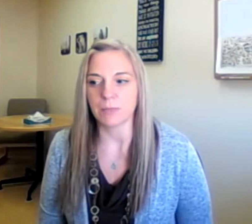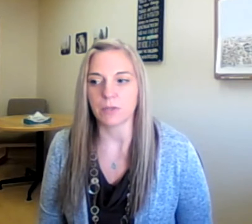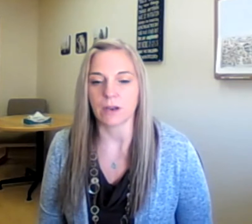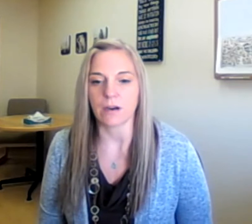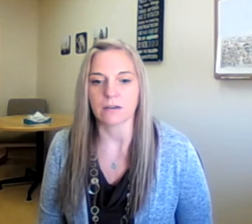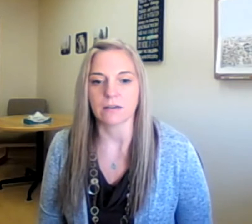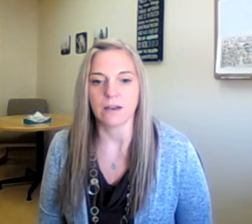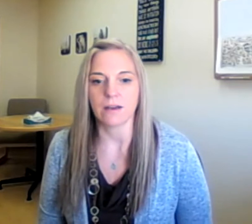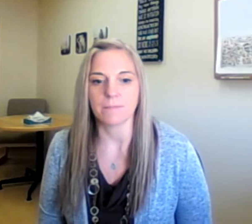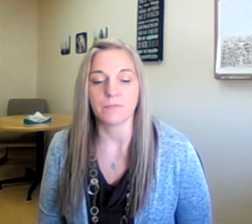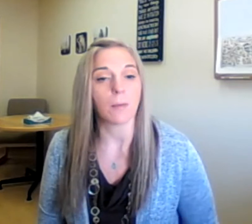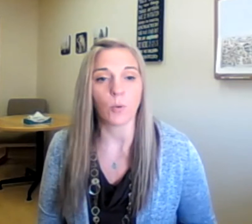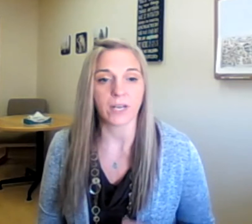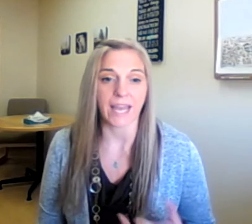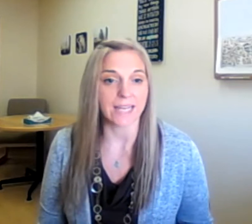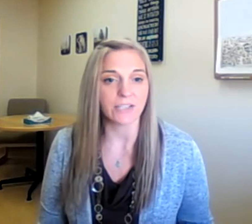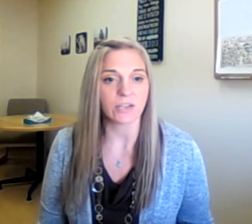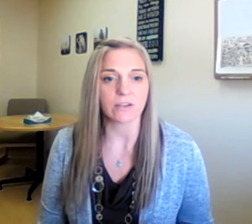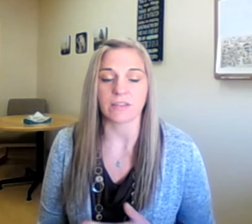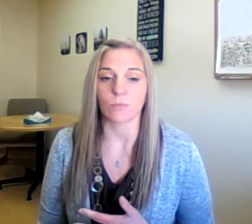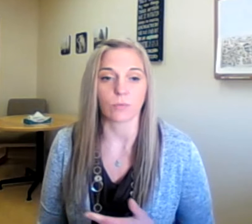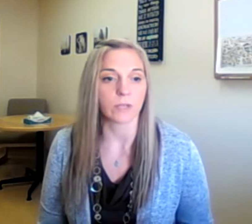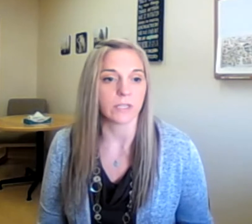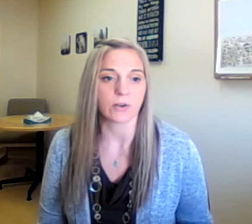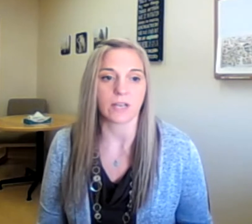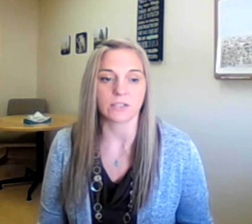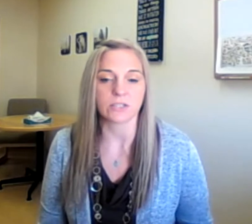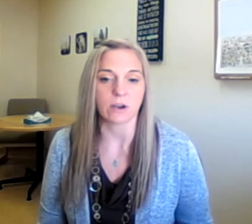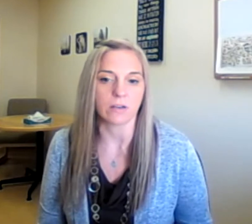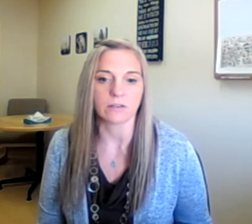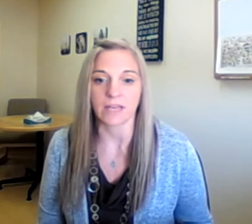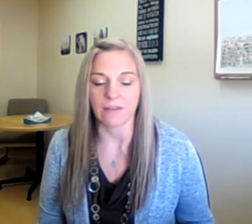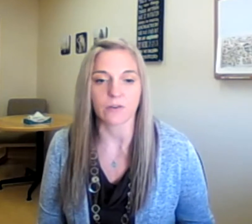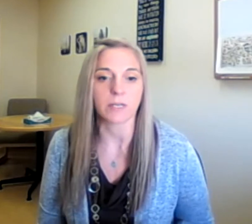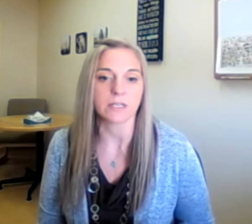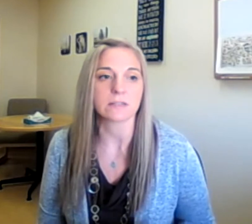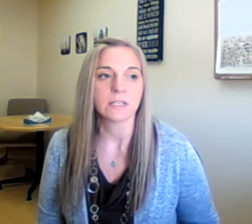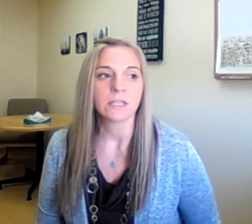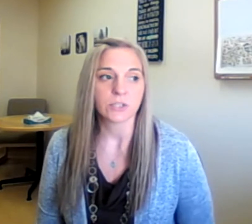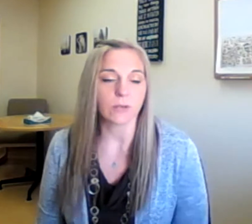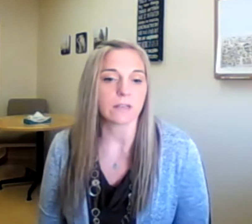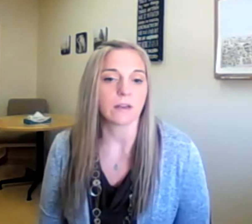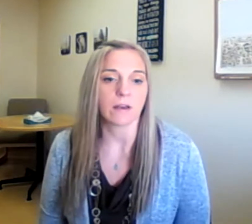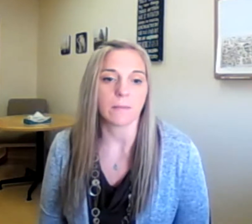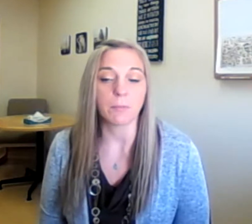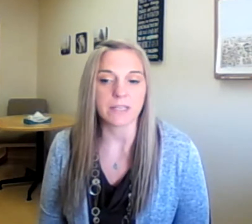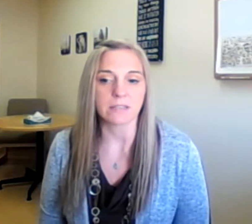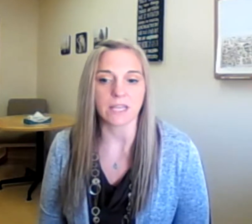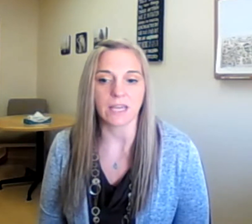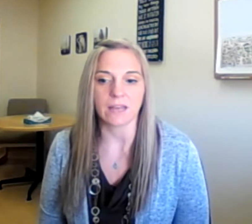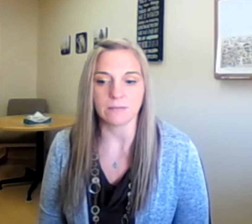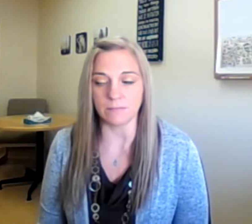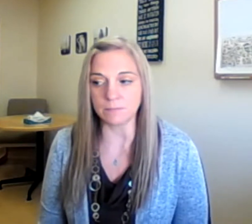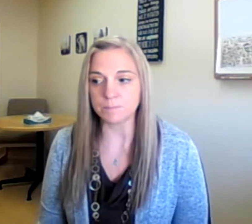like people are not pointing at each other. I think we're really trying to just honor that everybody's doing the best